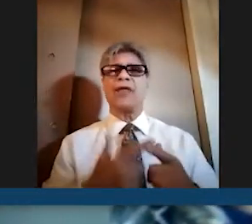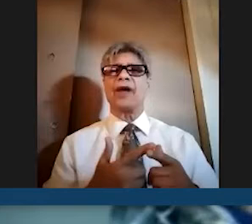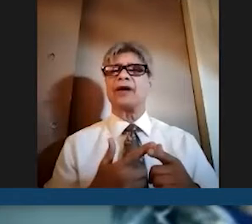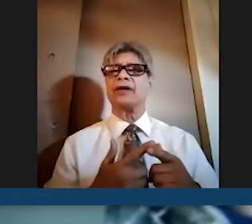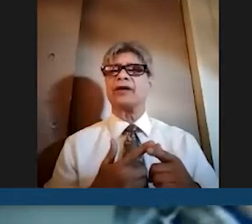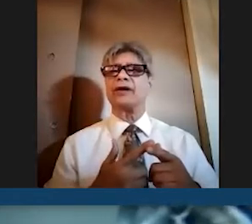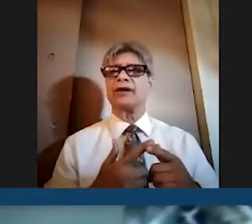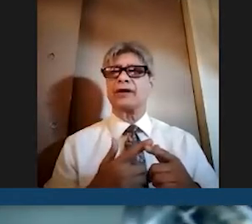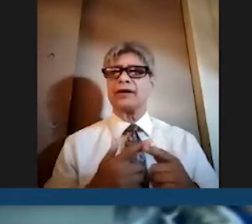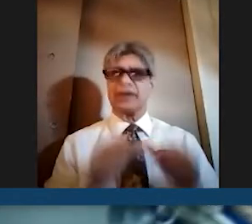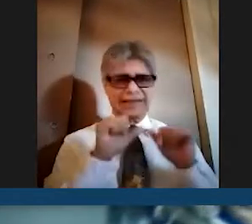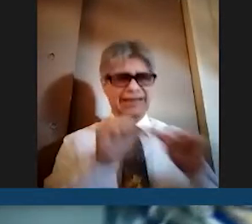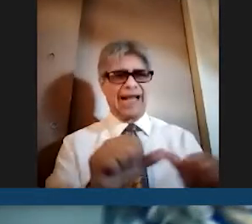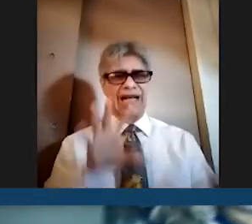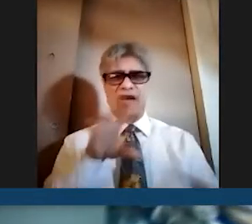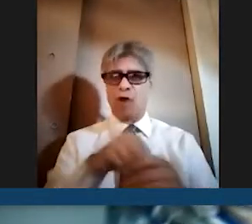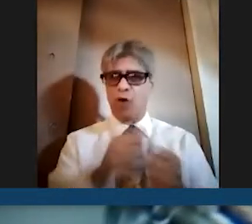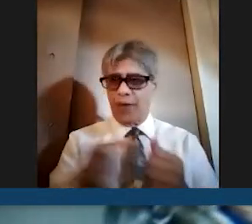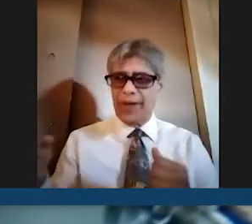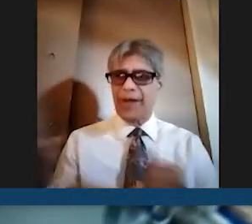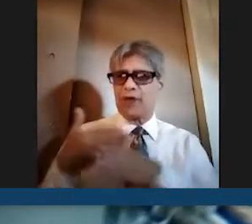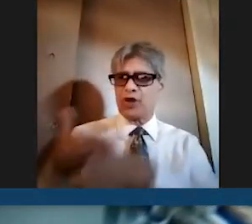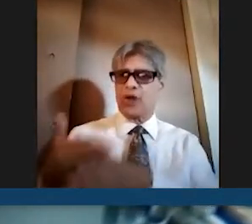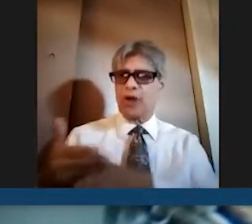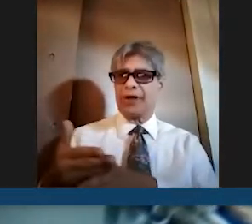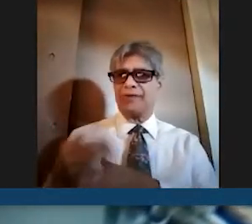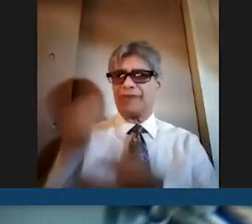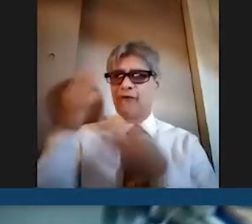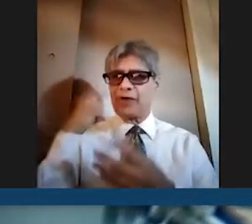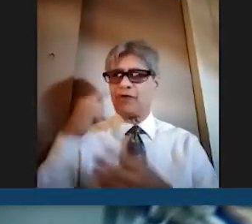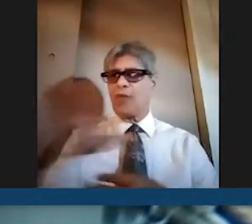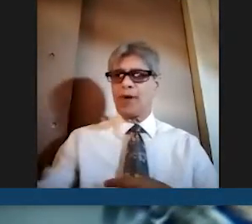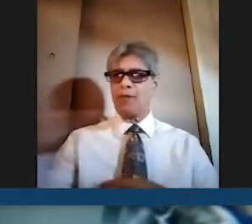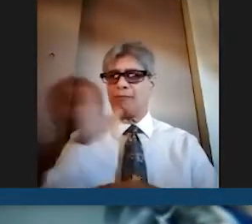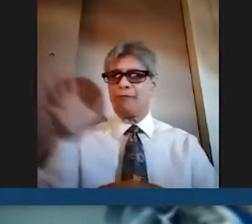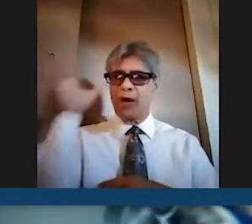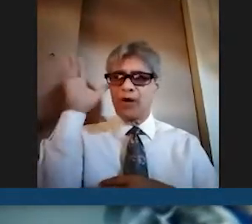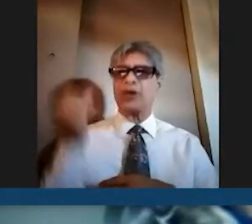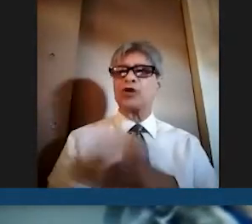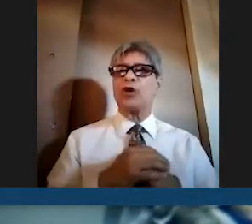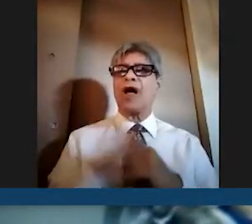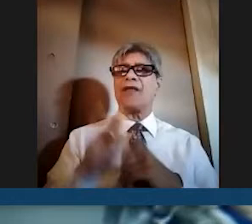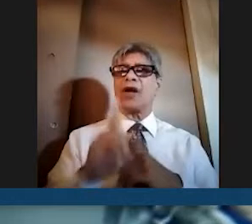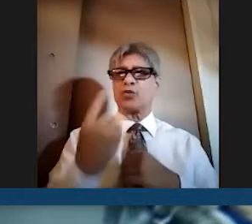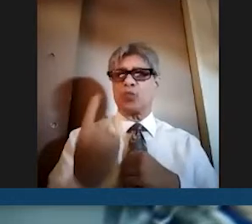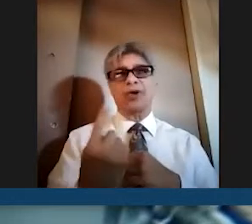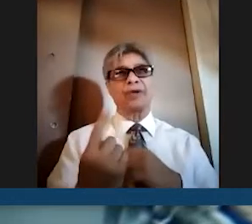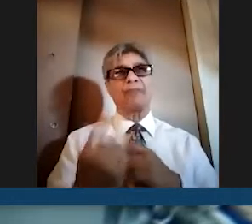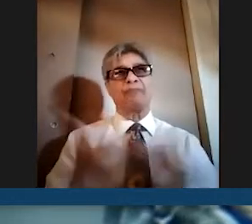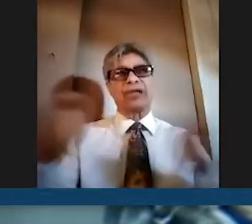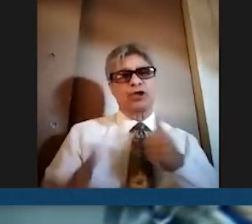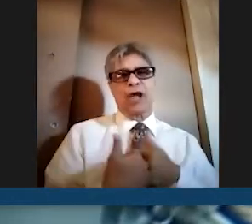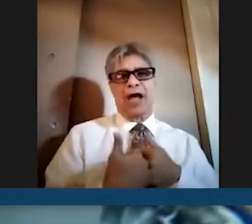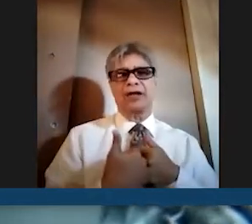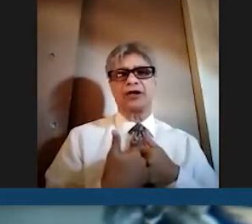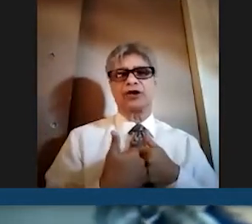staying involved, and then sharing that information with their parents. So that's certainly one of the biggest challenge that